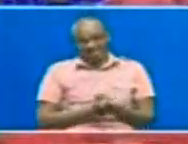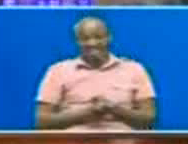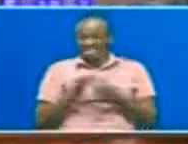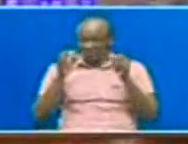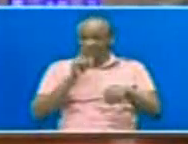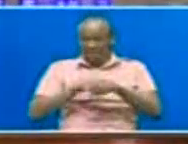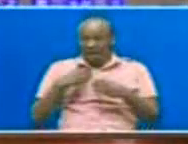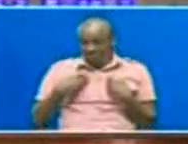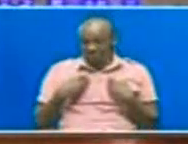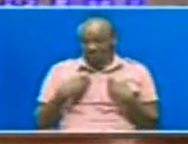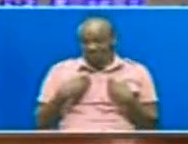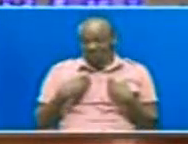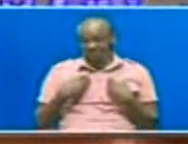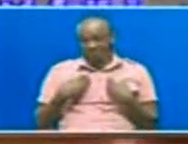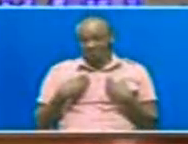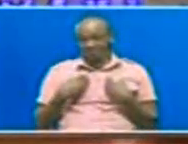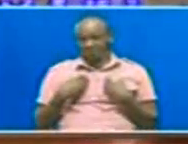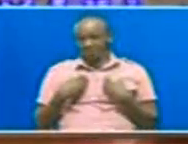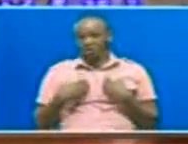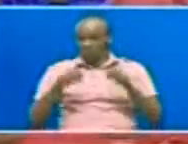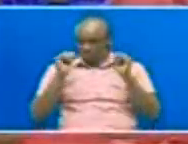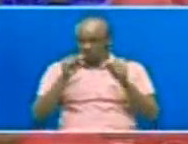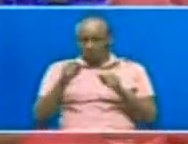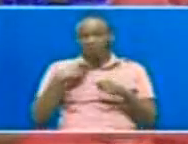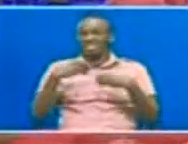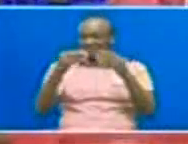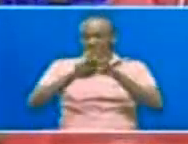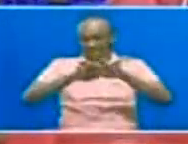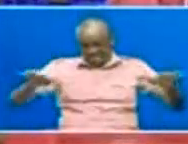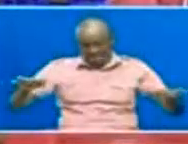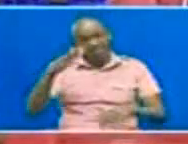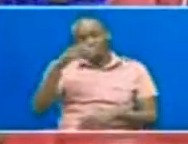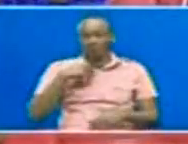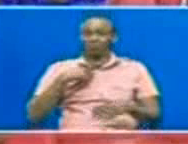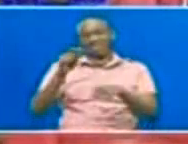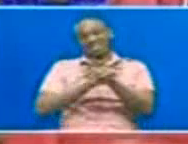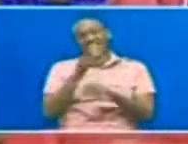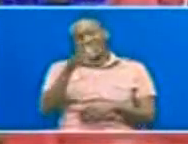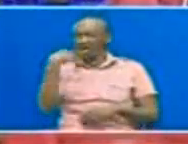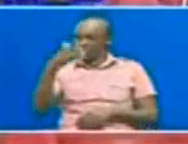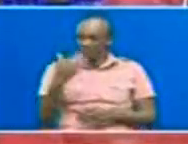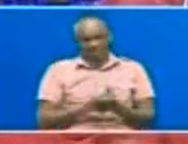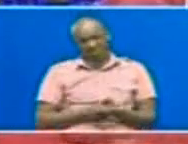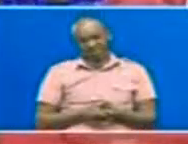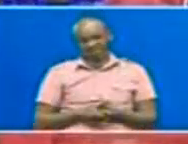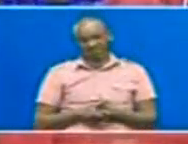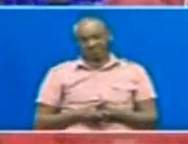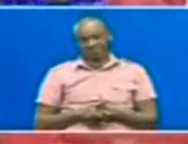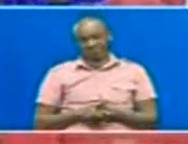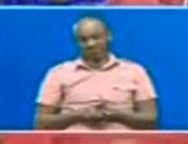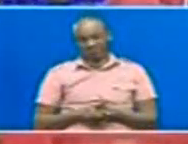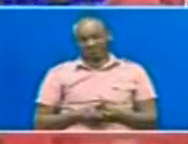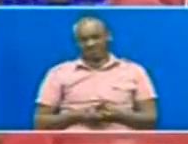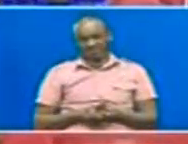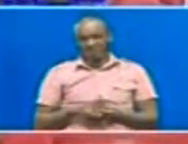time, we get grounds for them where they can be training every time. And then